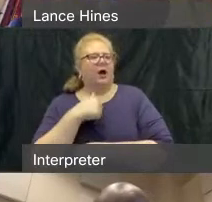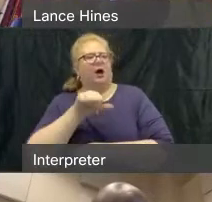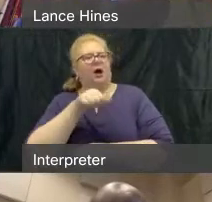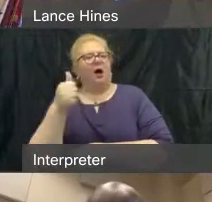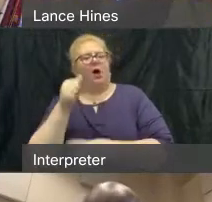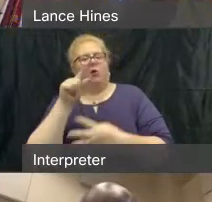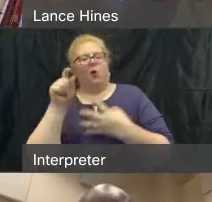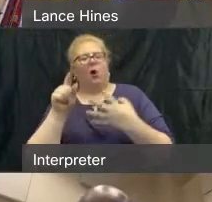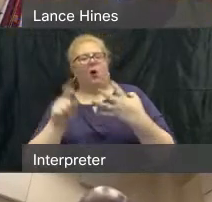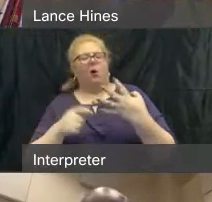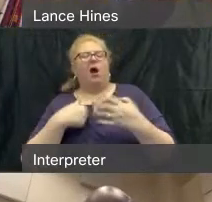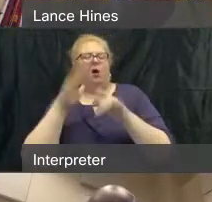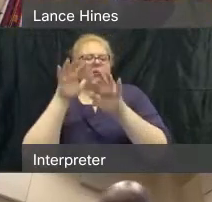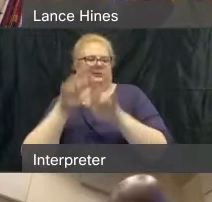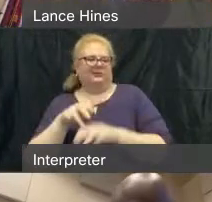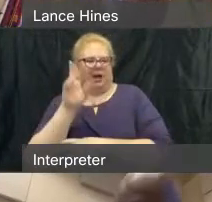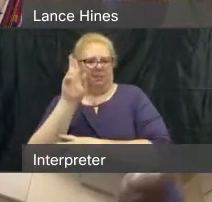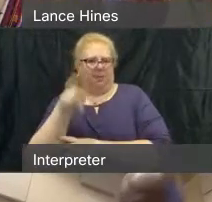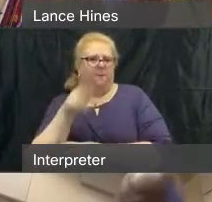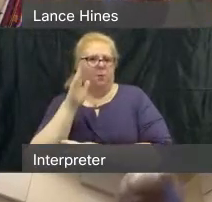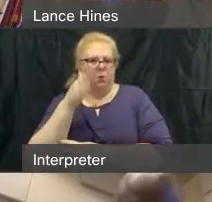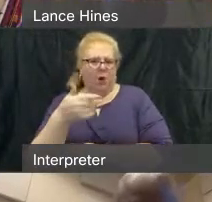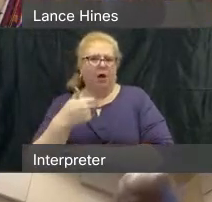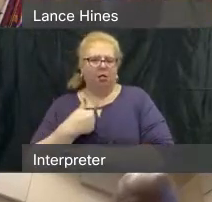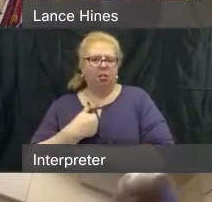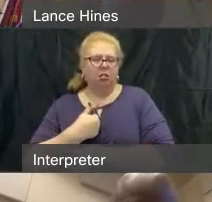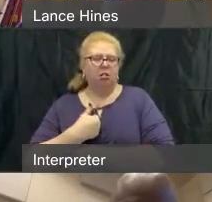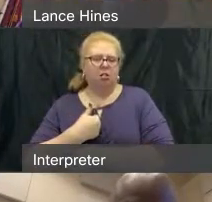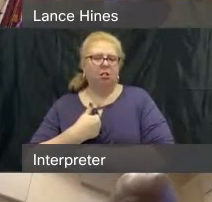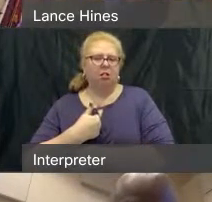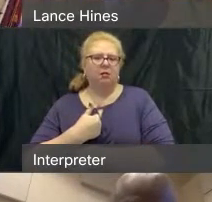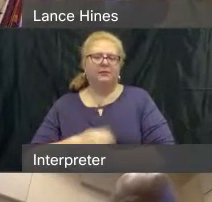questions. I can type those up